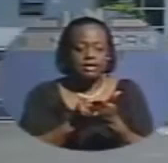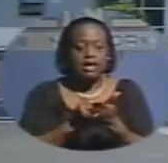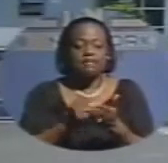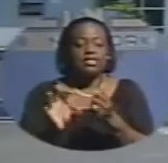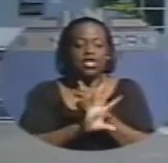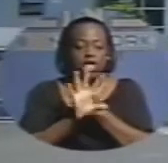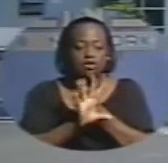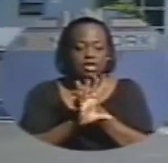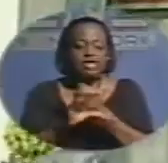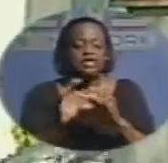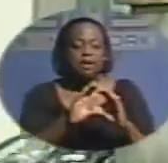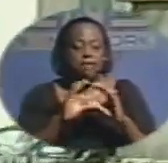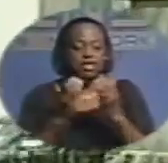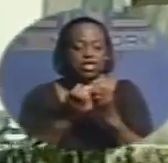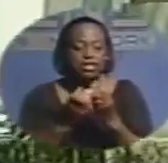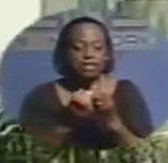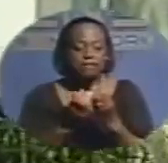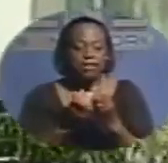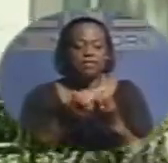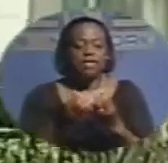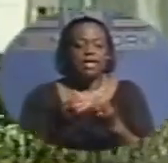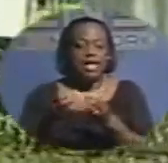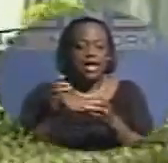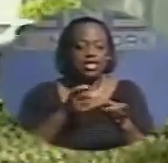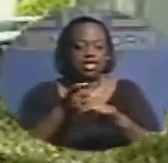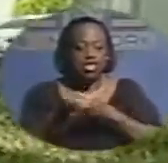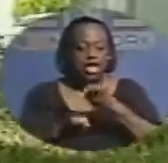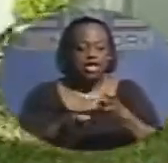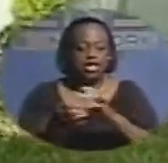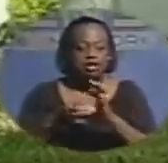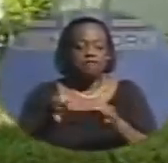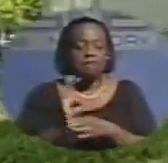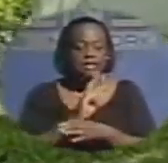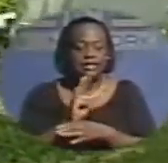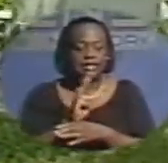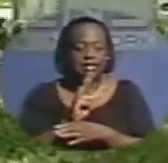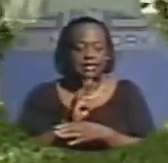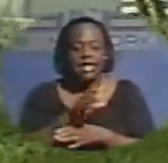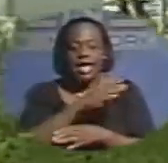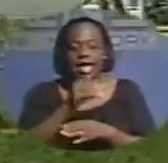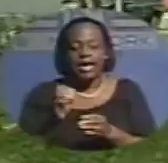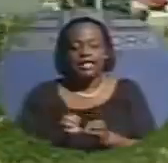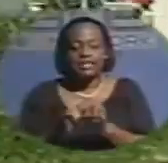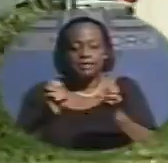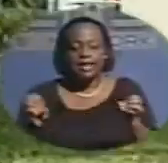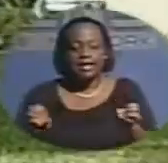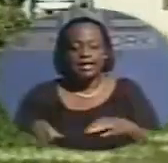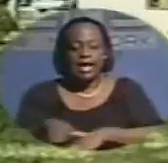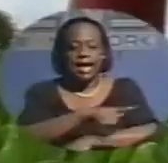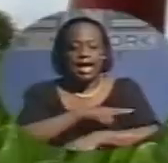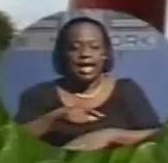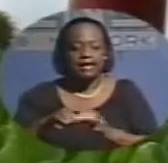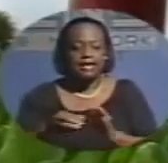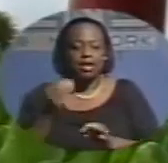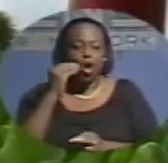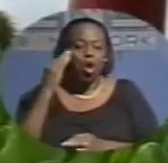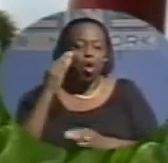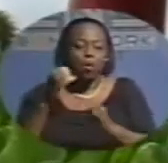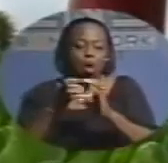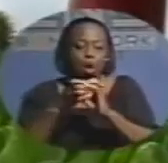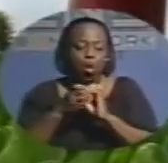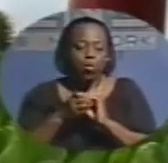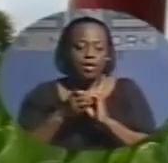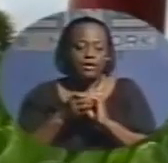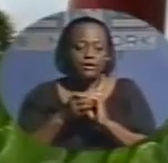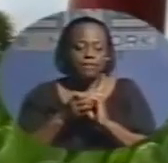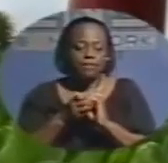Securities Commission and the Bahamas International Securities Exchange, or BISIX, and facilitated expanded land and home ownership. Over in Grand Bahama, the